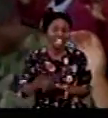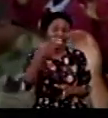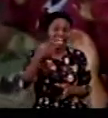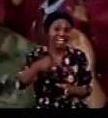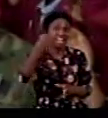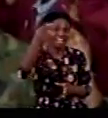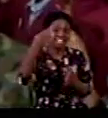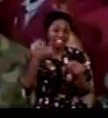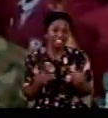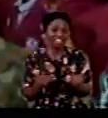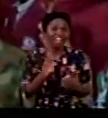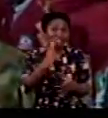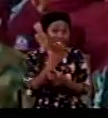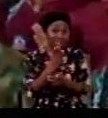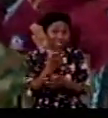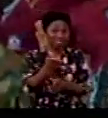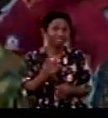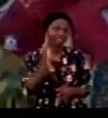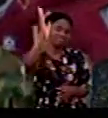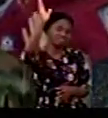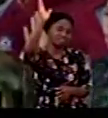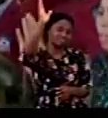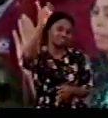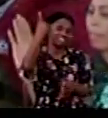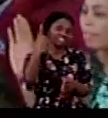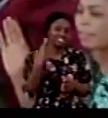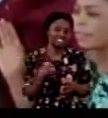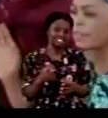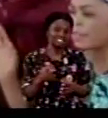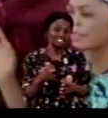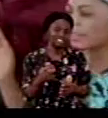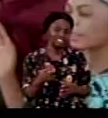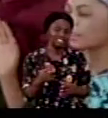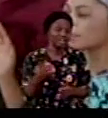water under the bridge. Amen. Buried.